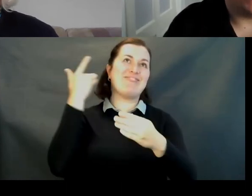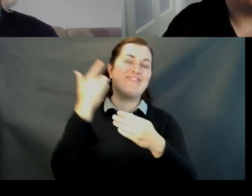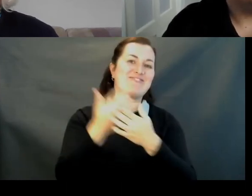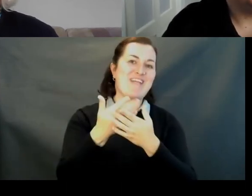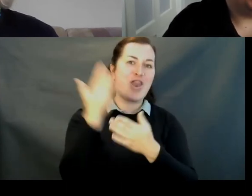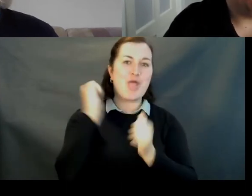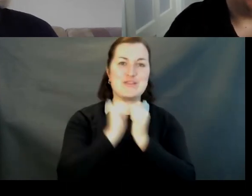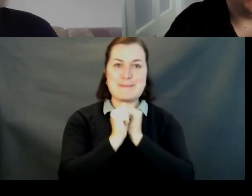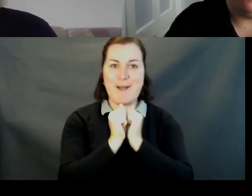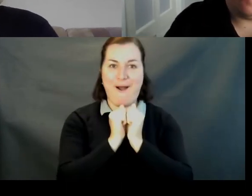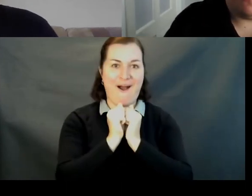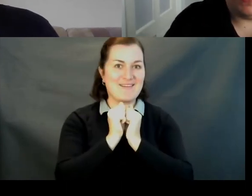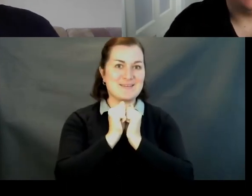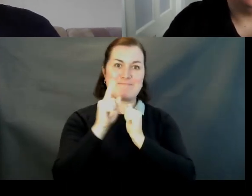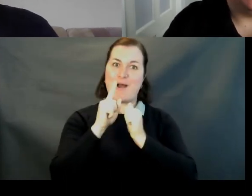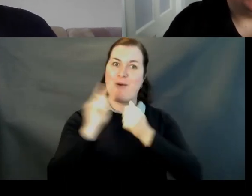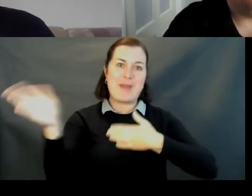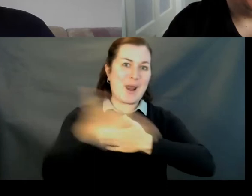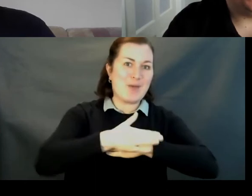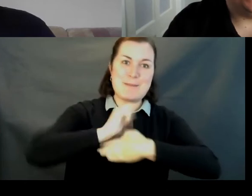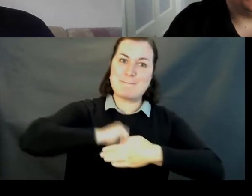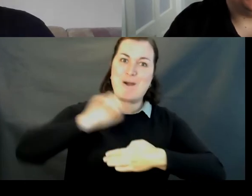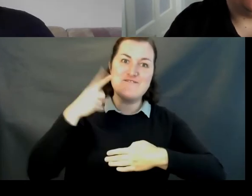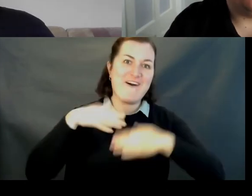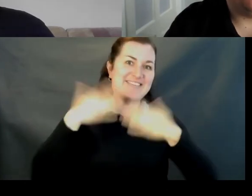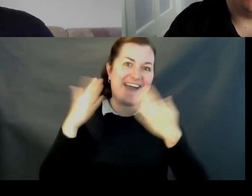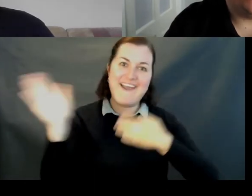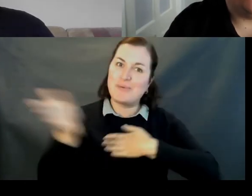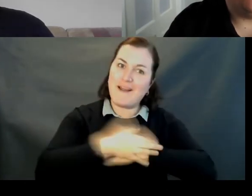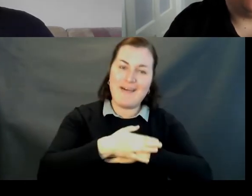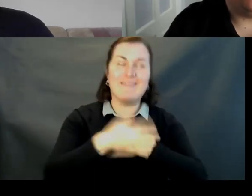first day. So that was a whirlwind.